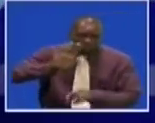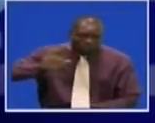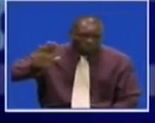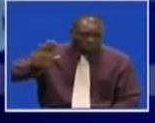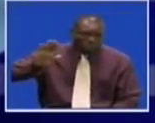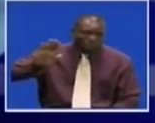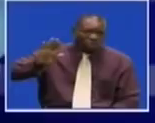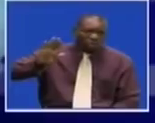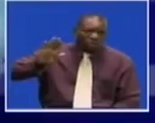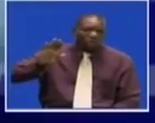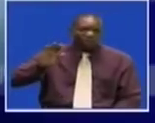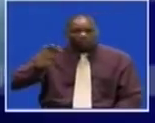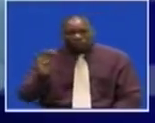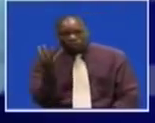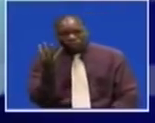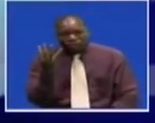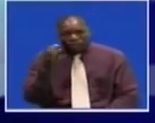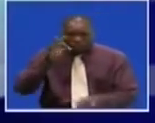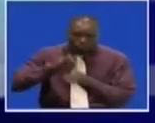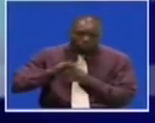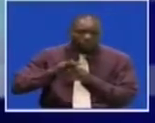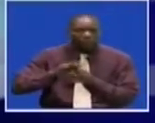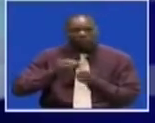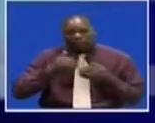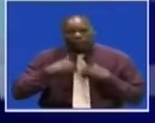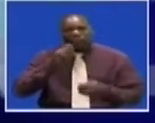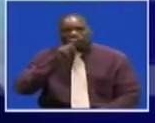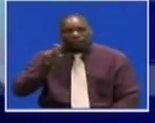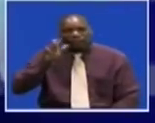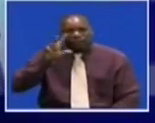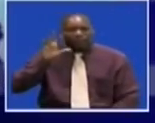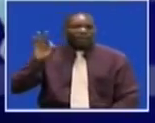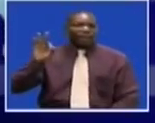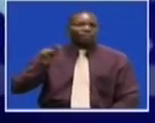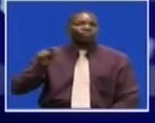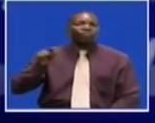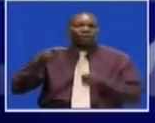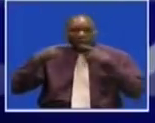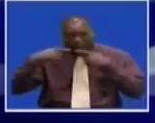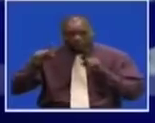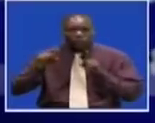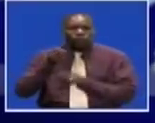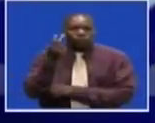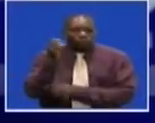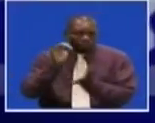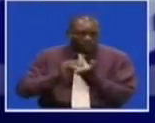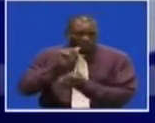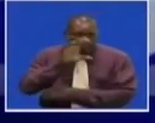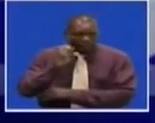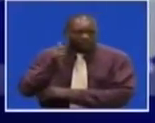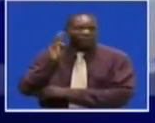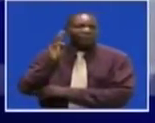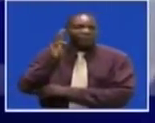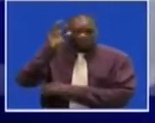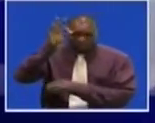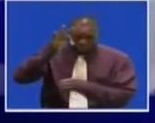Charit Muhao came forth with 139. Mr. Kanyemba declared that 12,516 votes